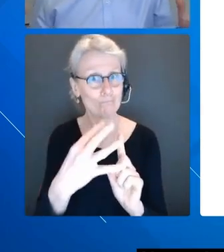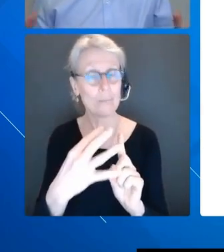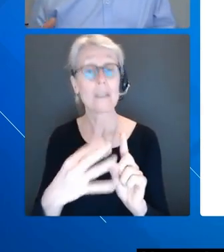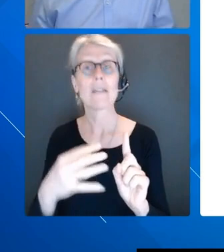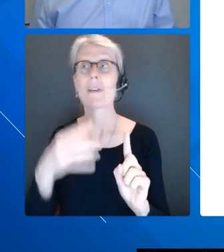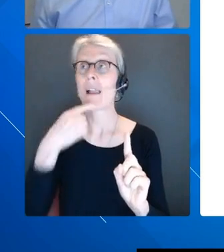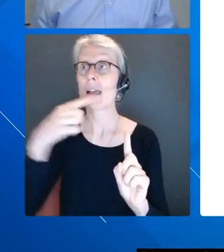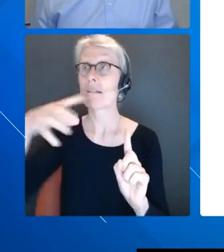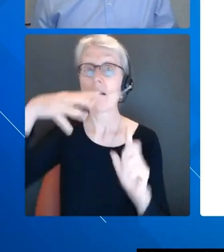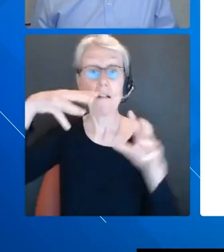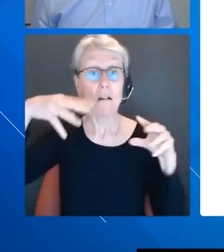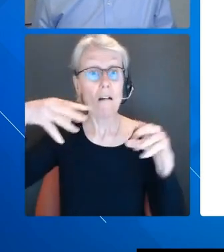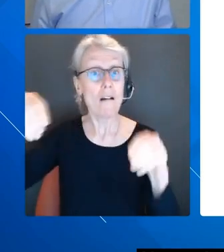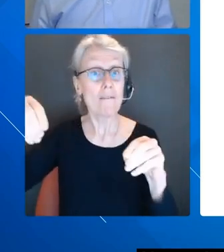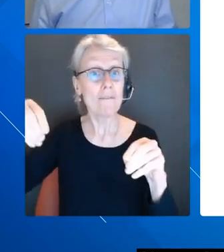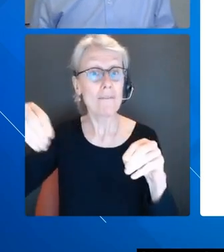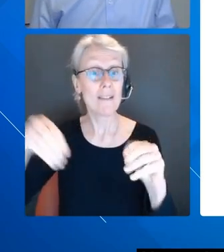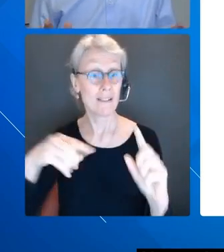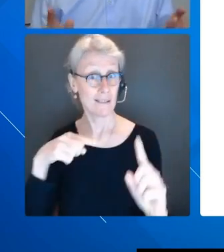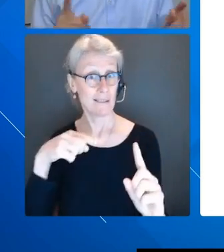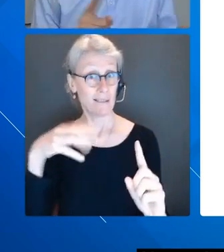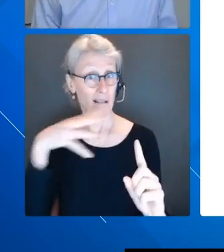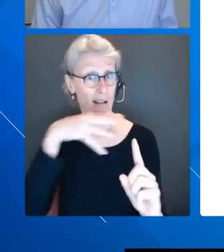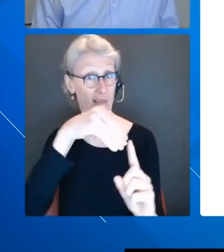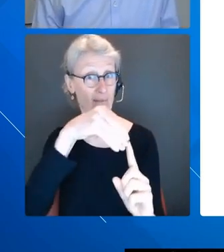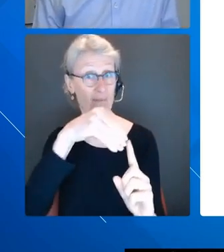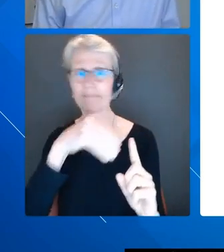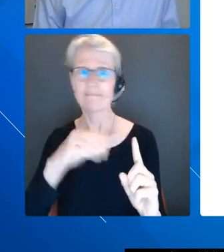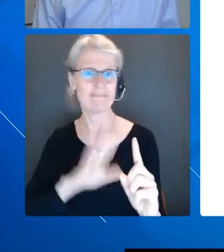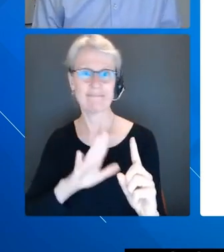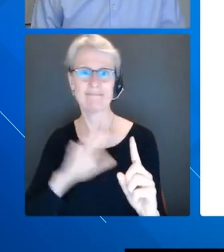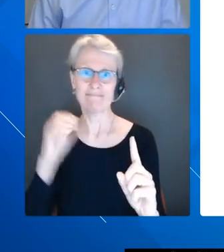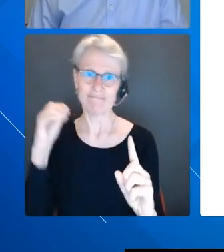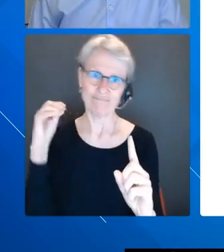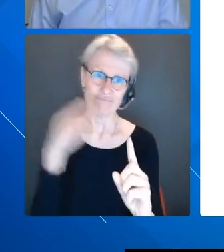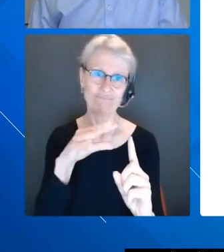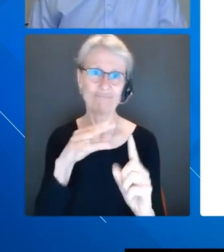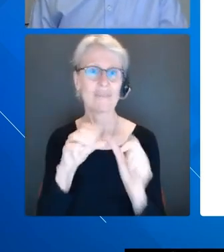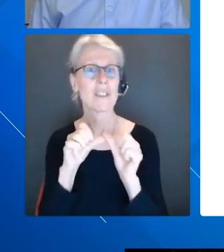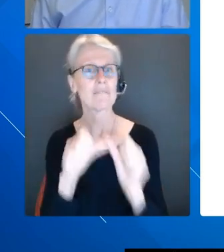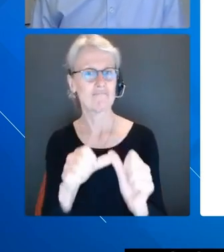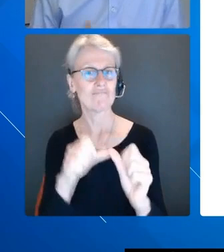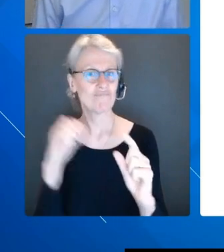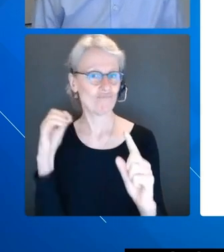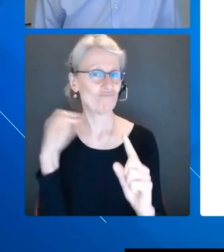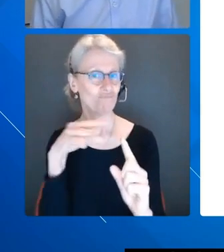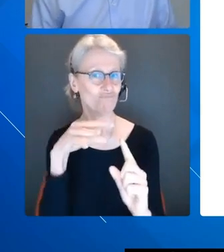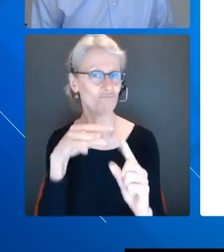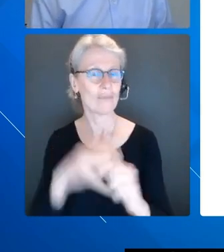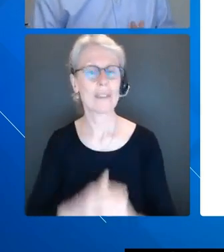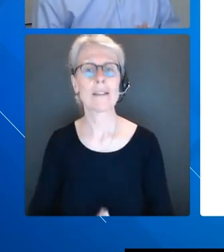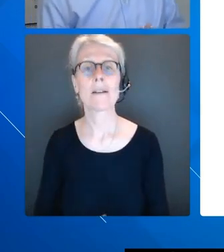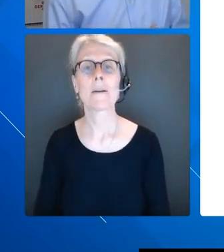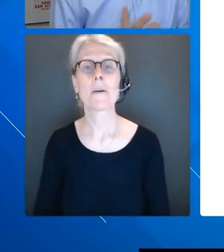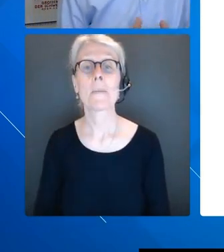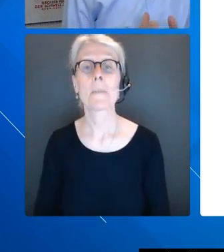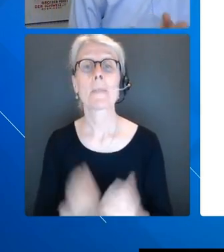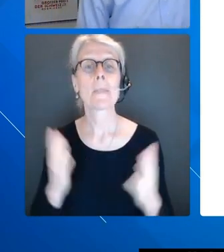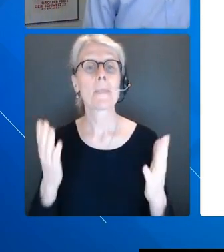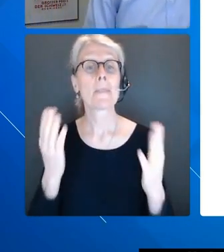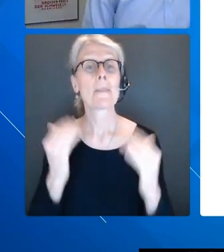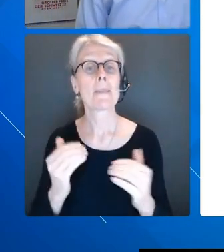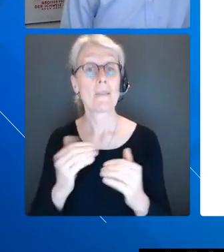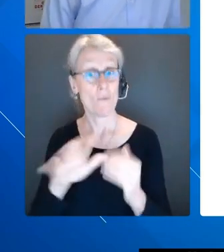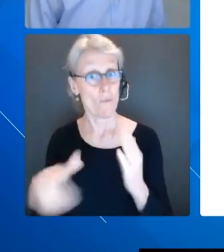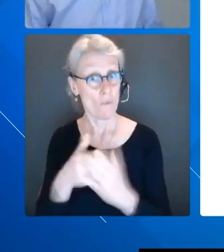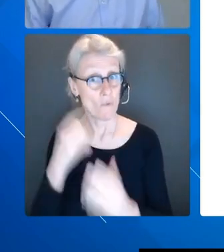off in the conference room, make sure you don't turn it off for your sign language interpreter. And know that not all